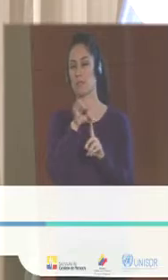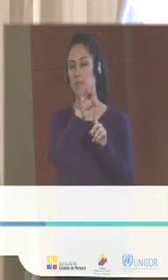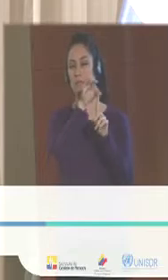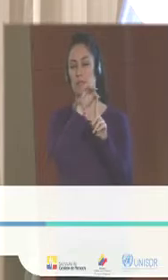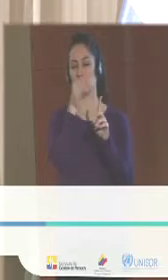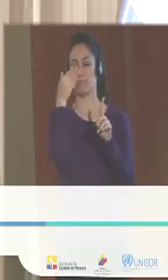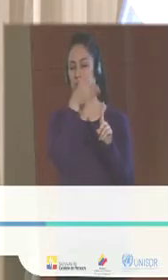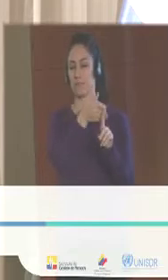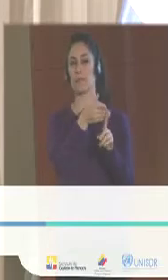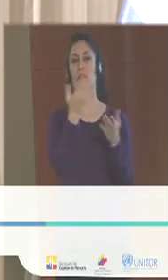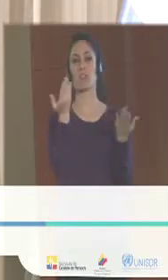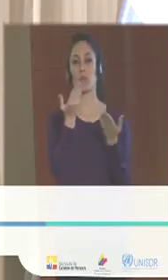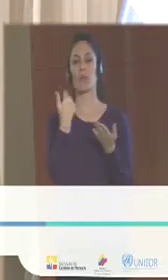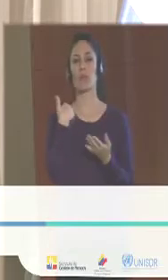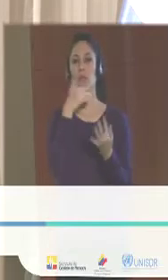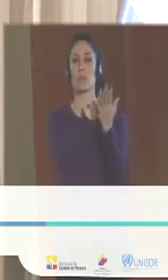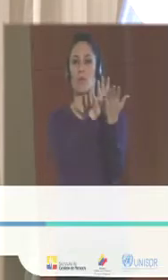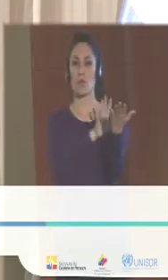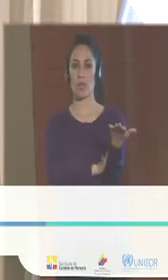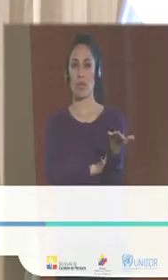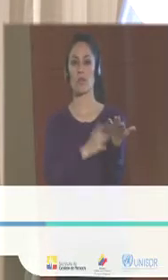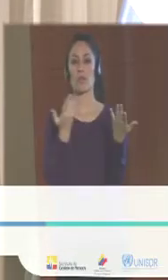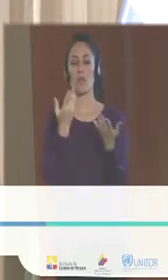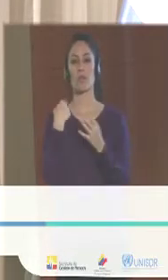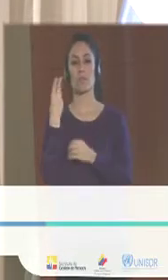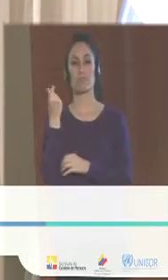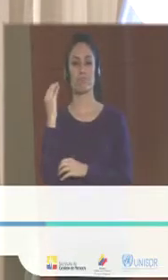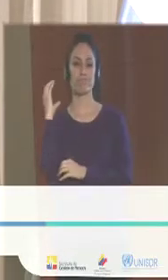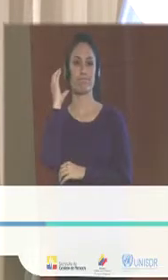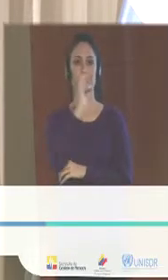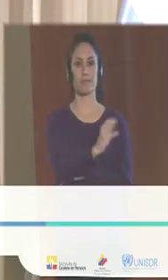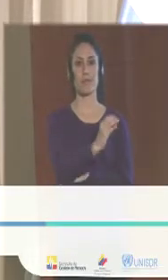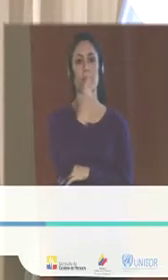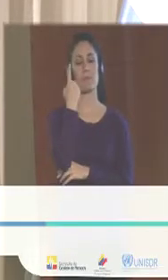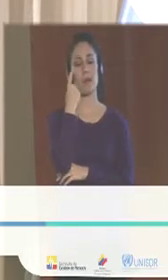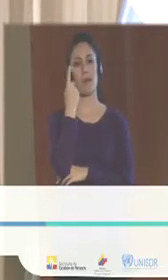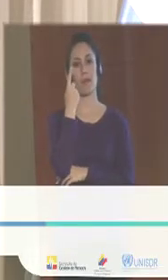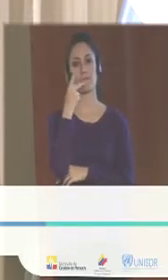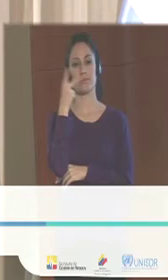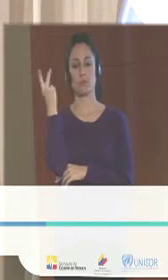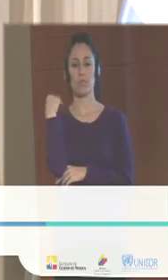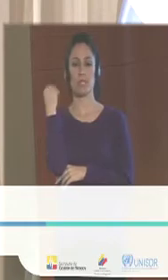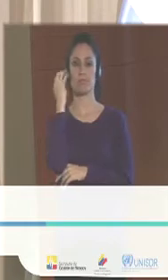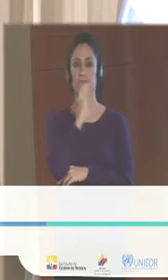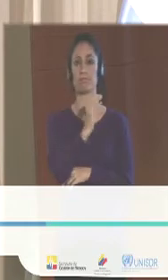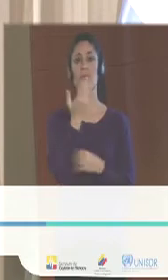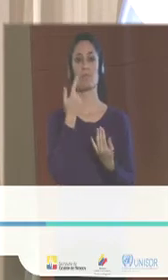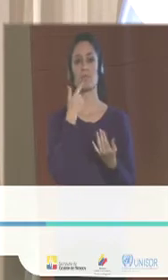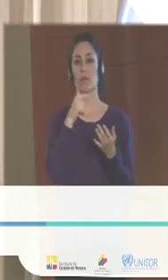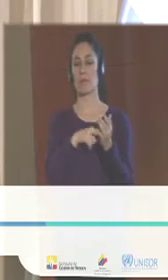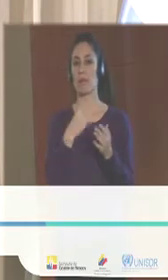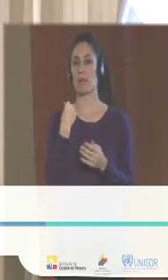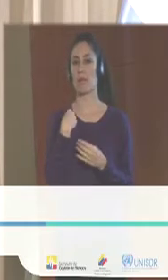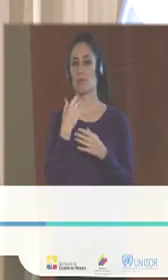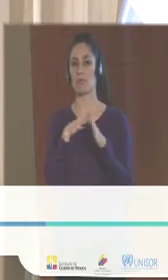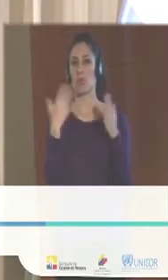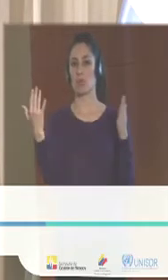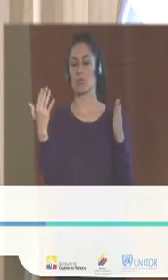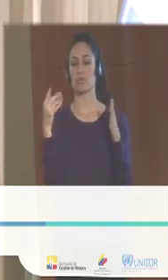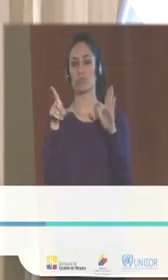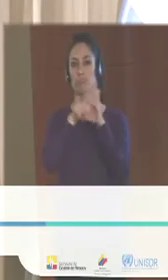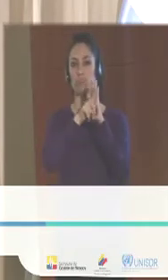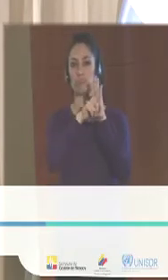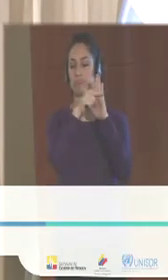more specific framework that has to do with all of these public investment projects, and within this context, we have a series of